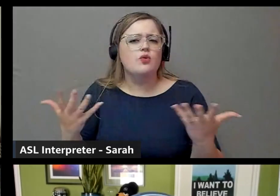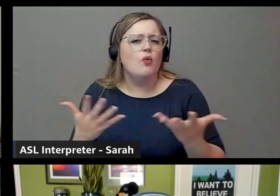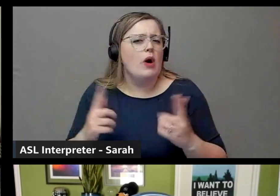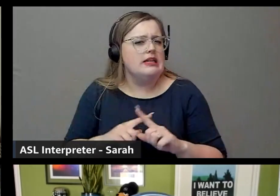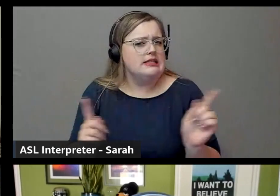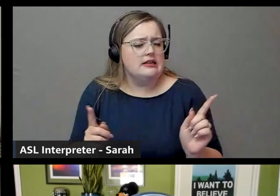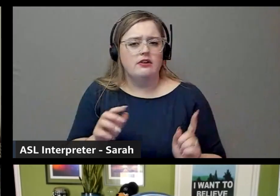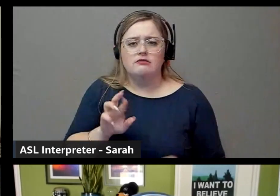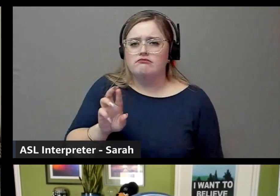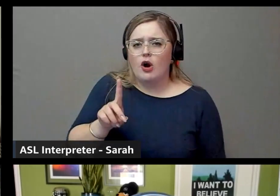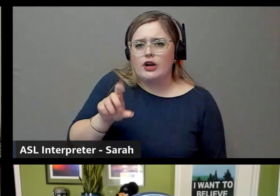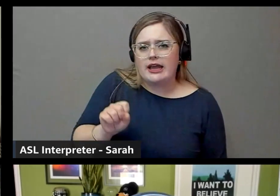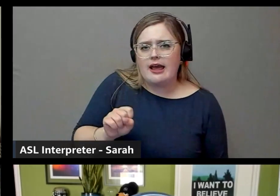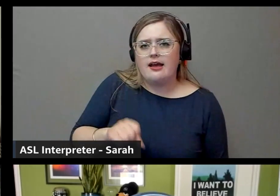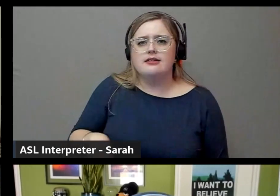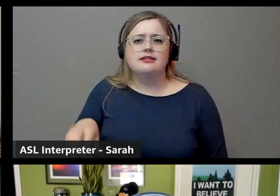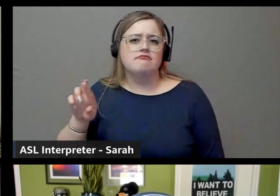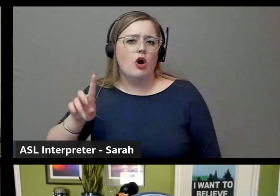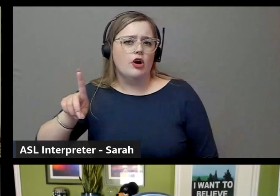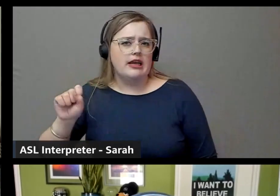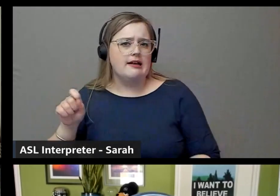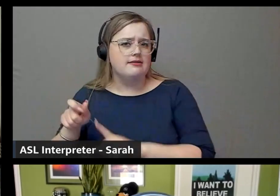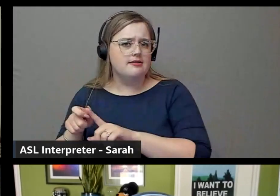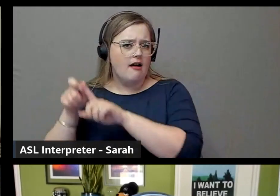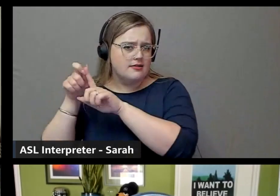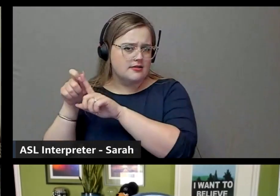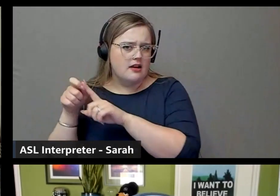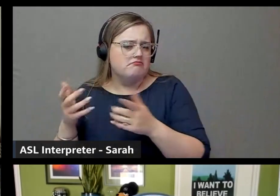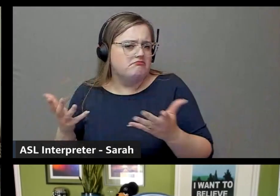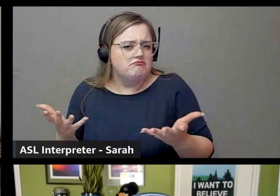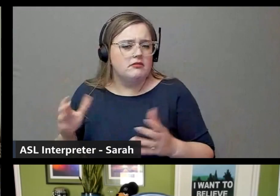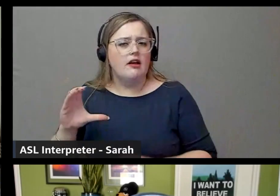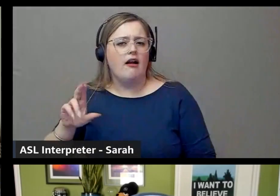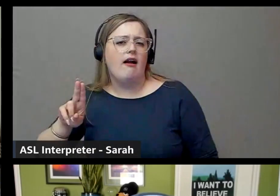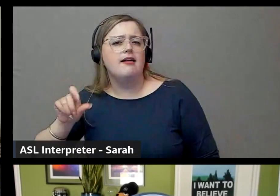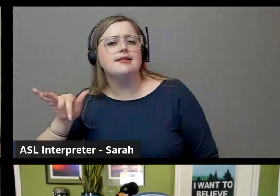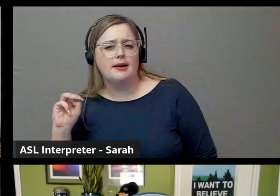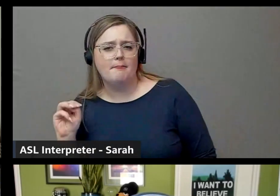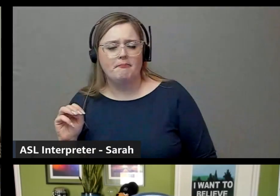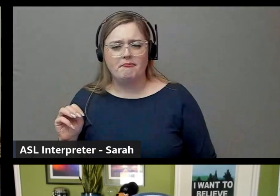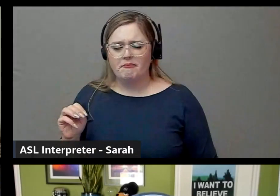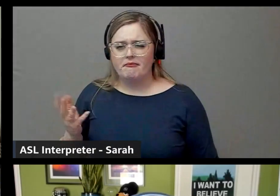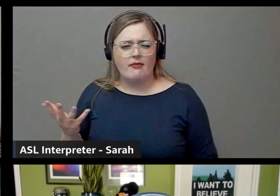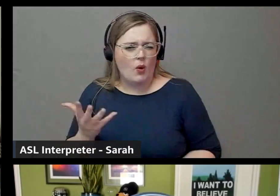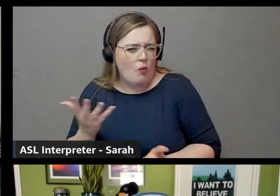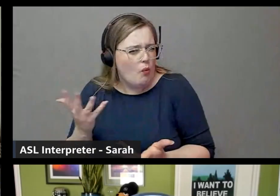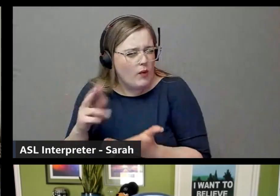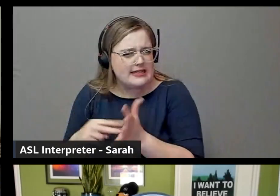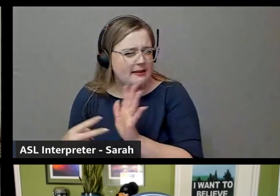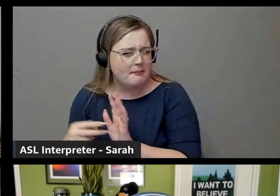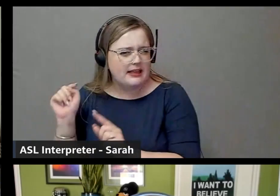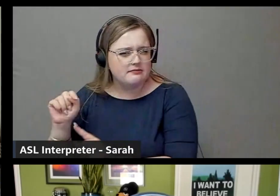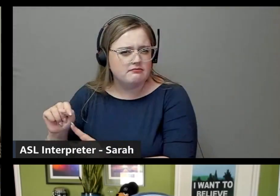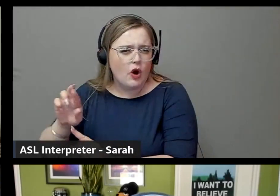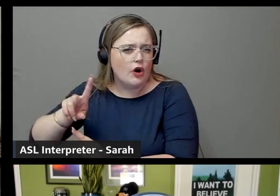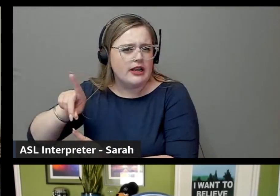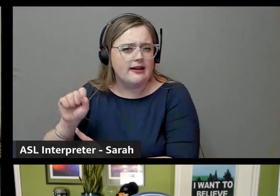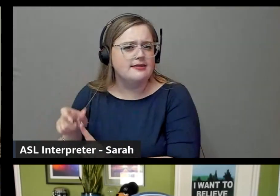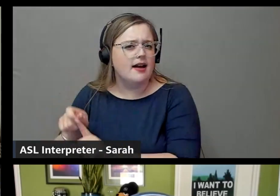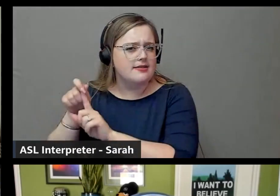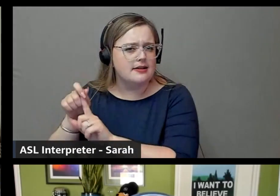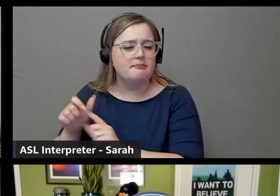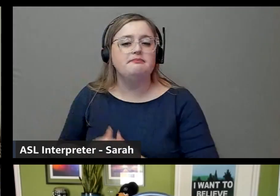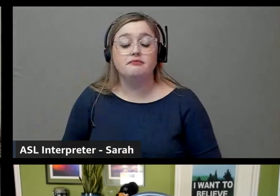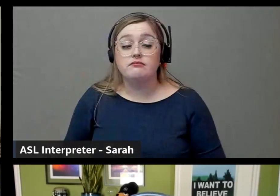like RDS and RDS Custom? What do we get into when we start talking RDS Custom, Simon? All right, great question.